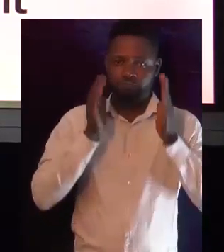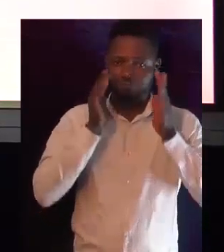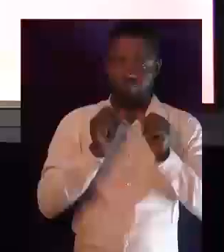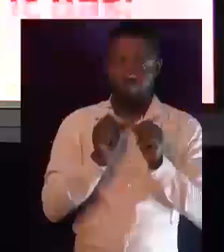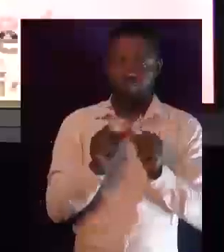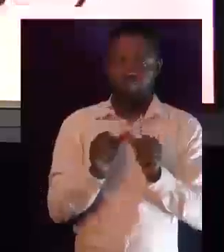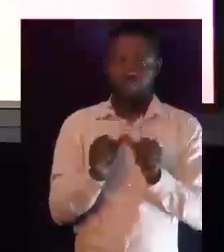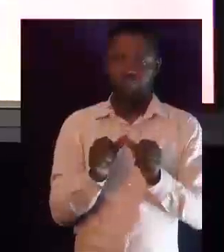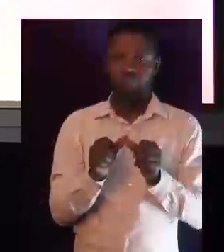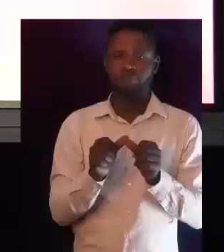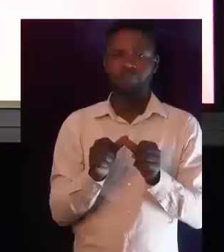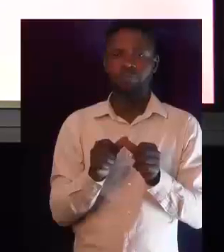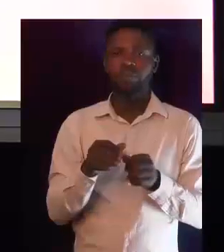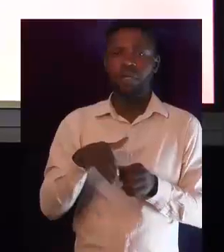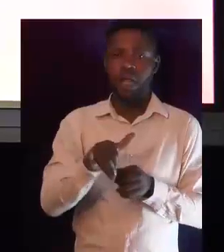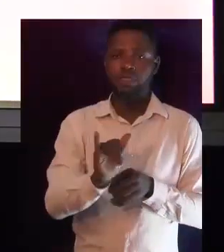on.